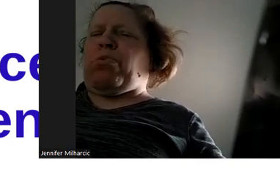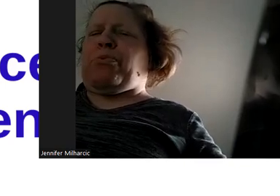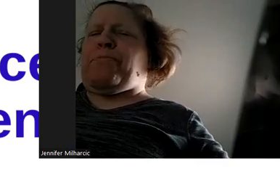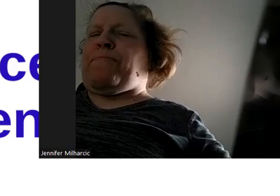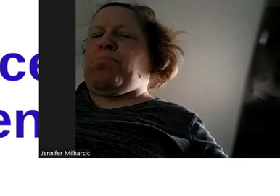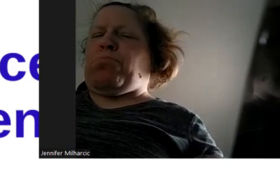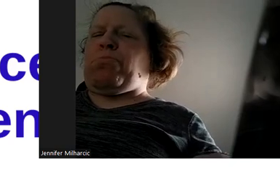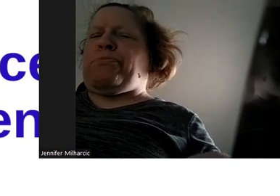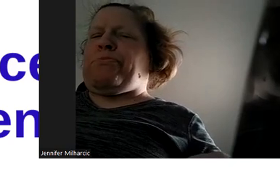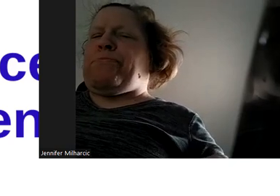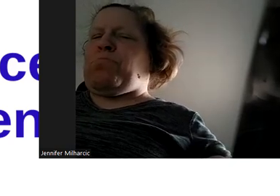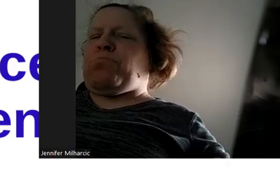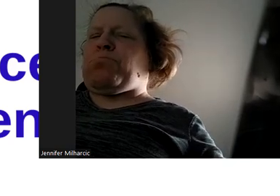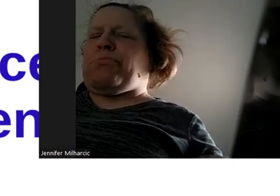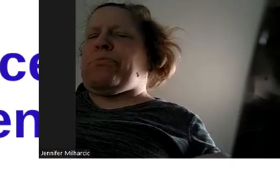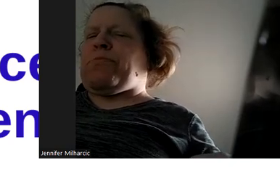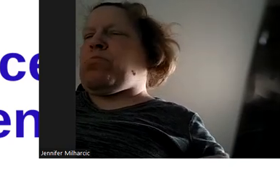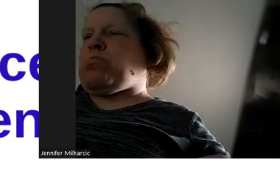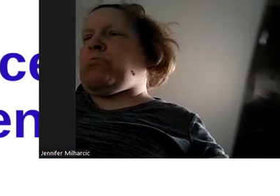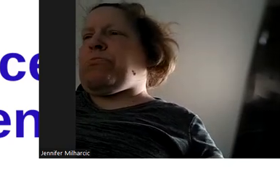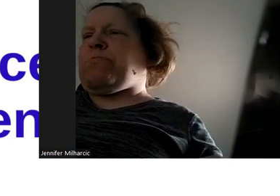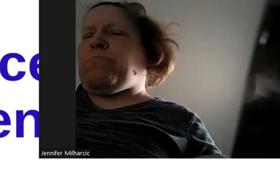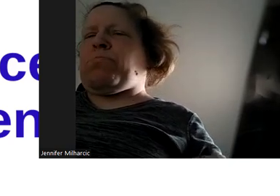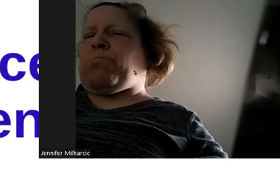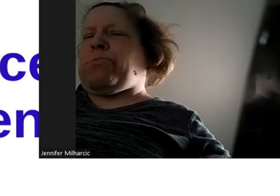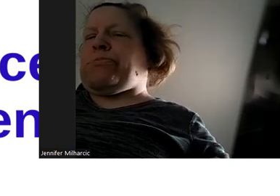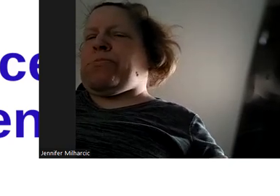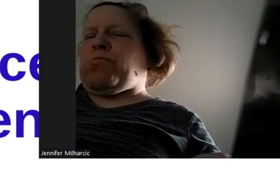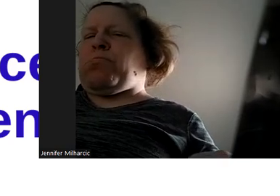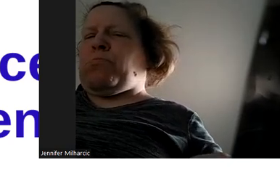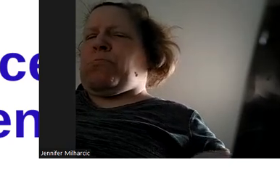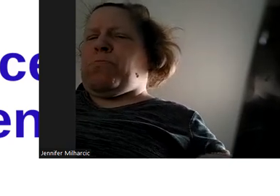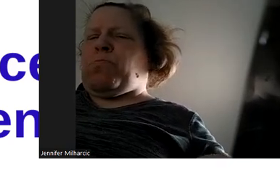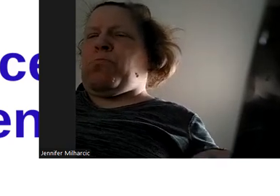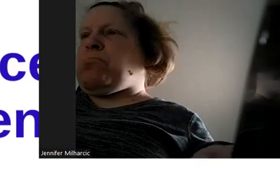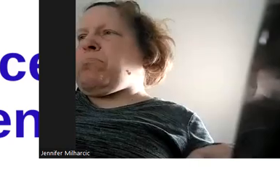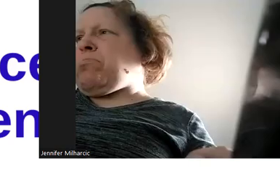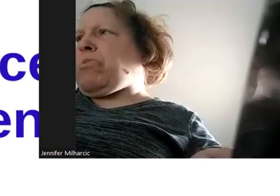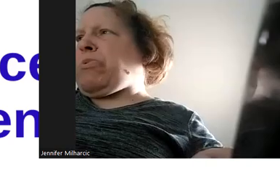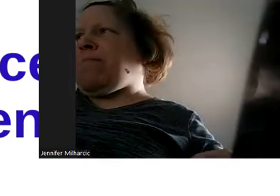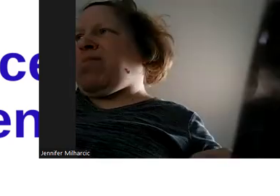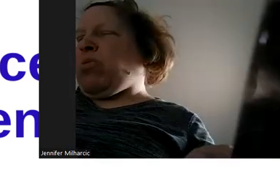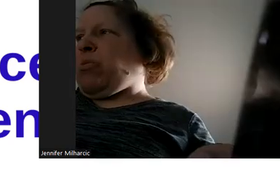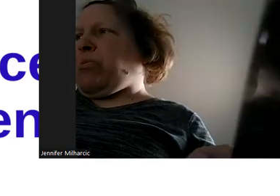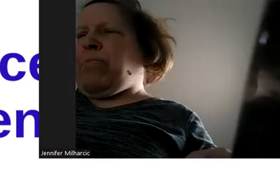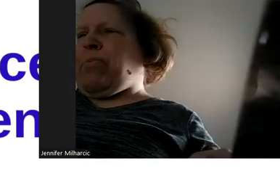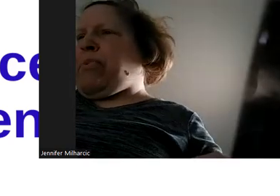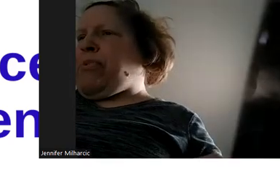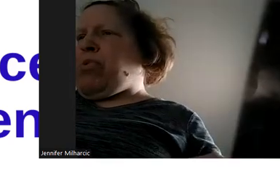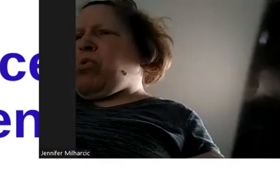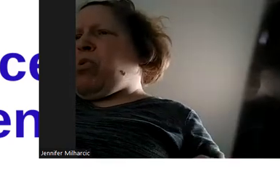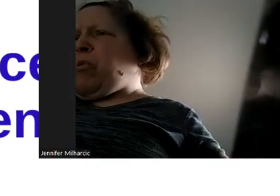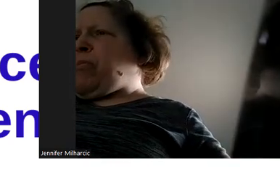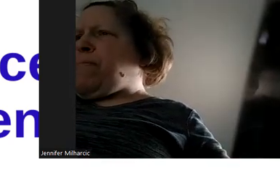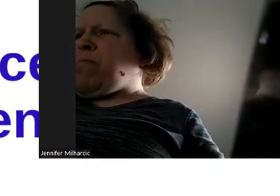and newsletters please subscribe founded in 2018 idj created a